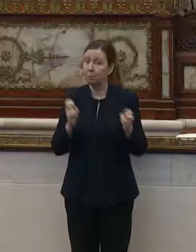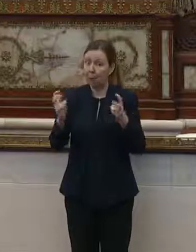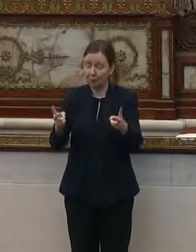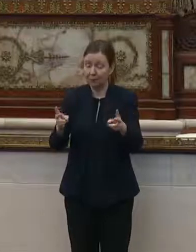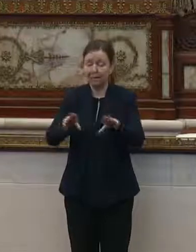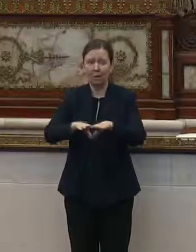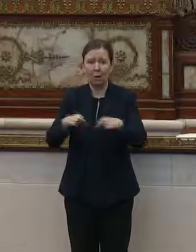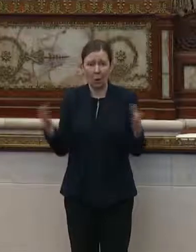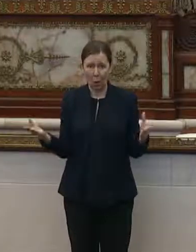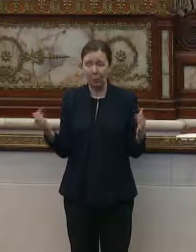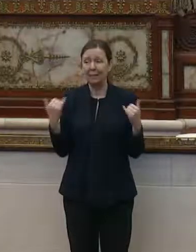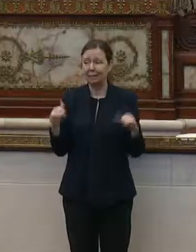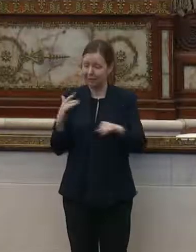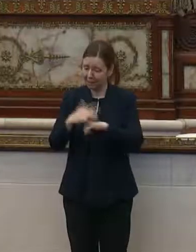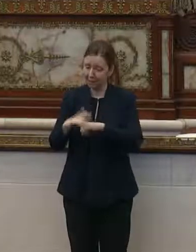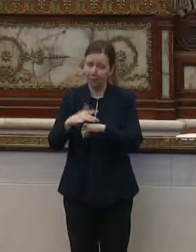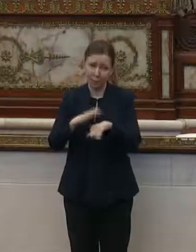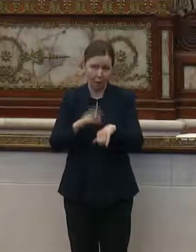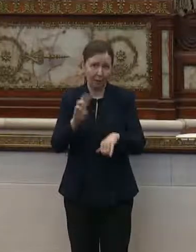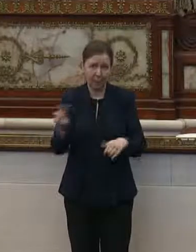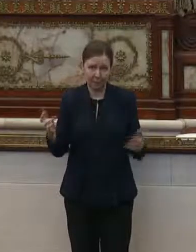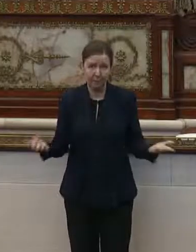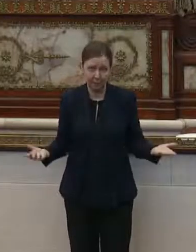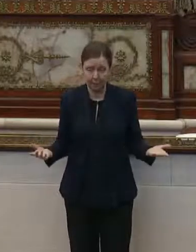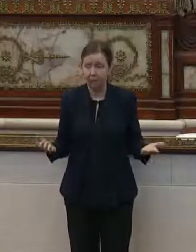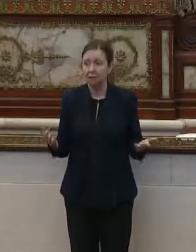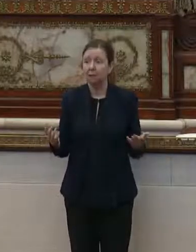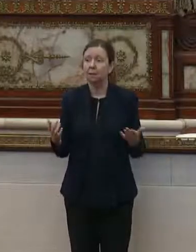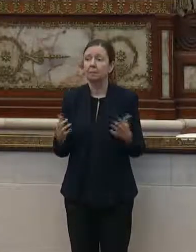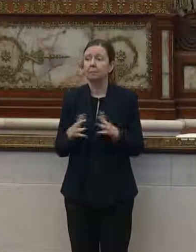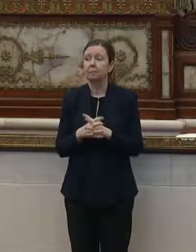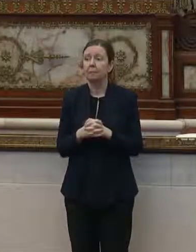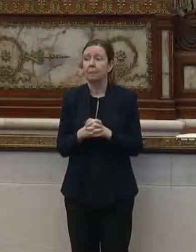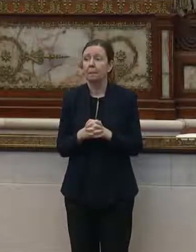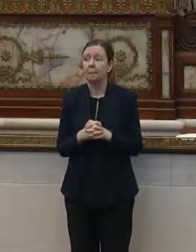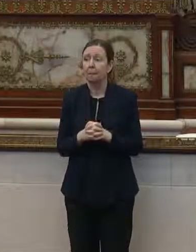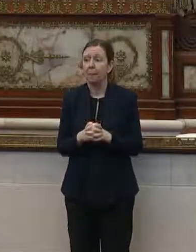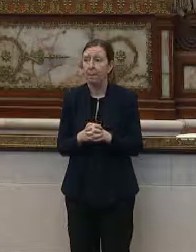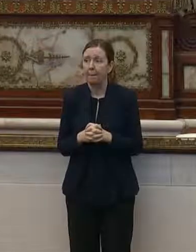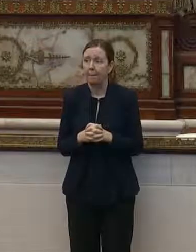and I believe it is still available on the website. So organizations can still apply for testing.